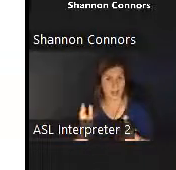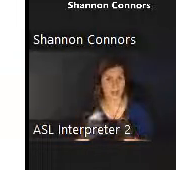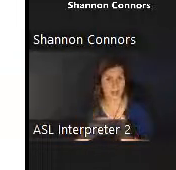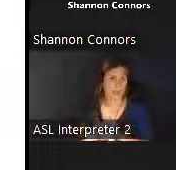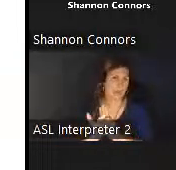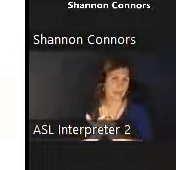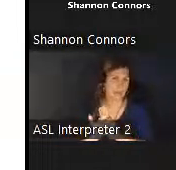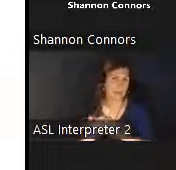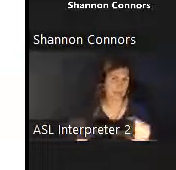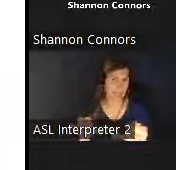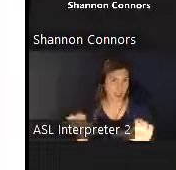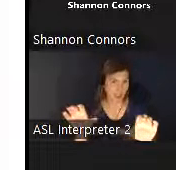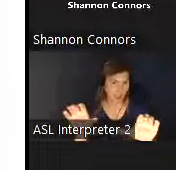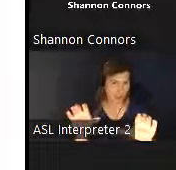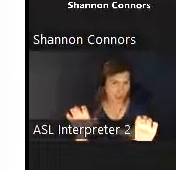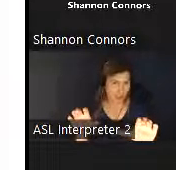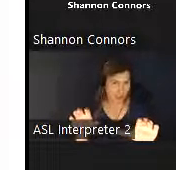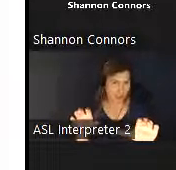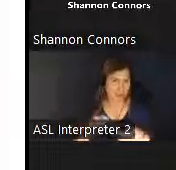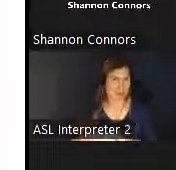menu to inform their plan.